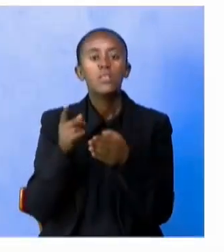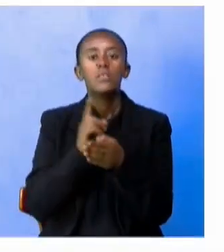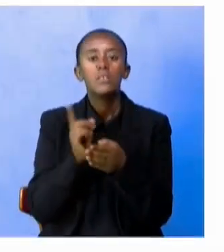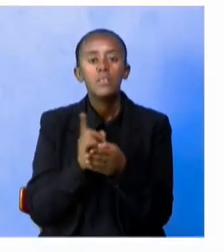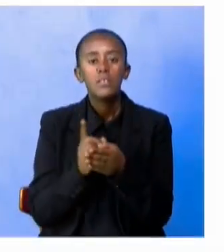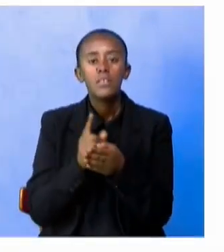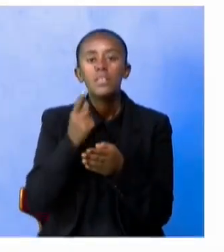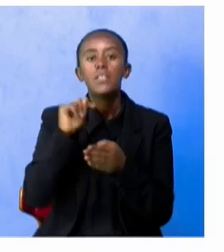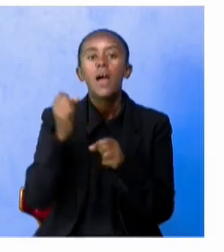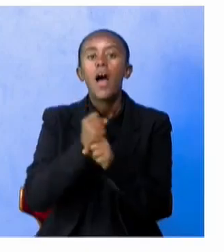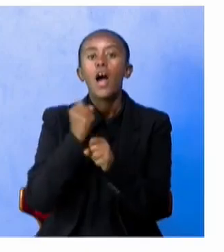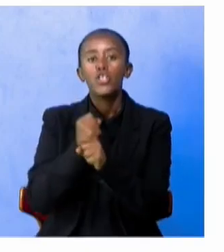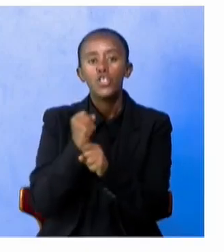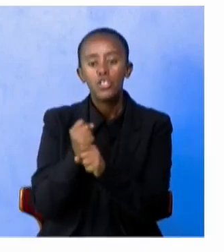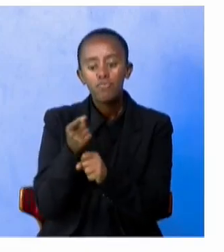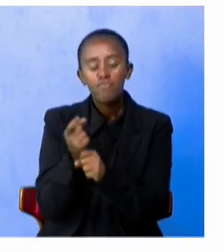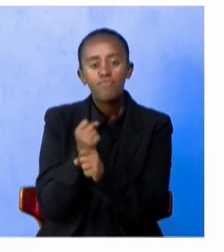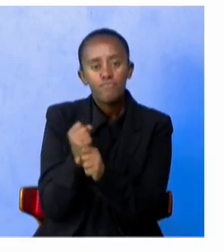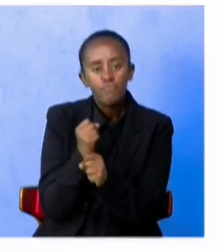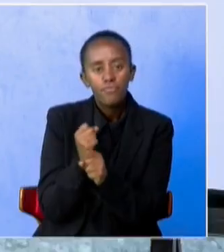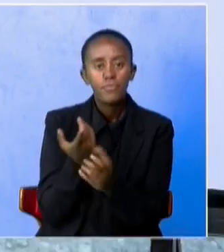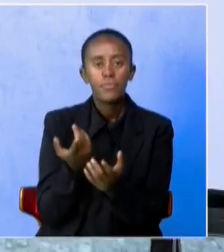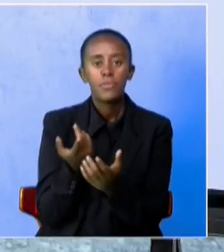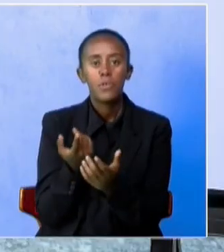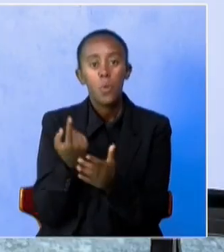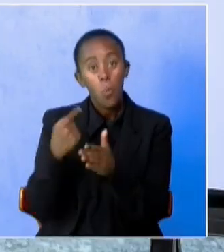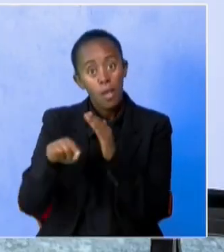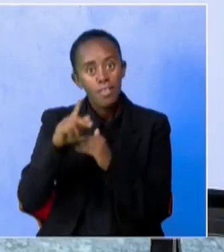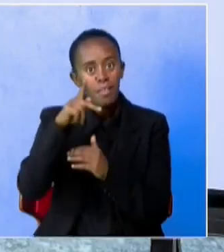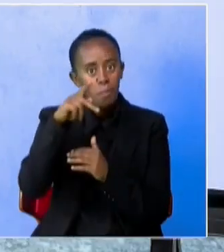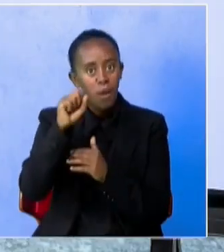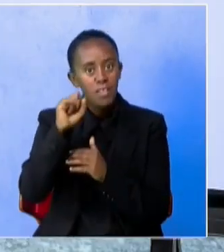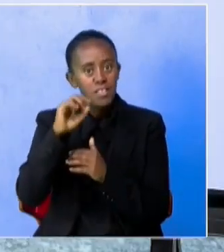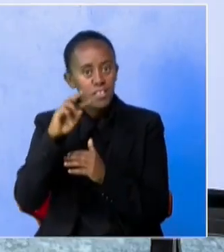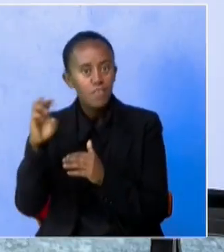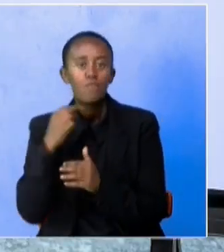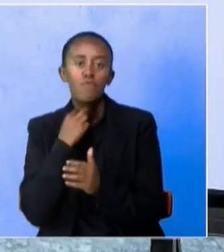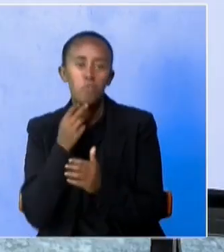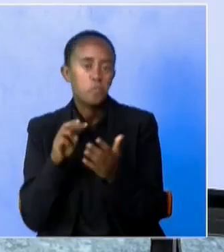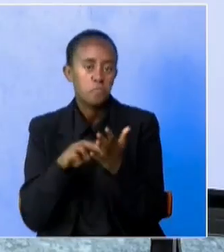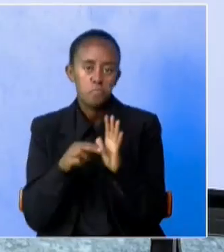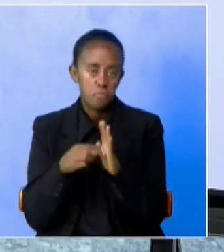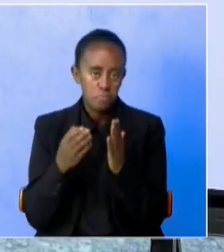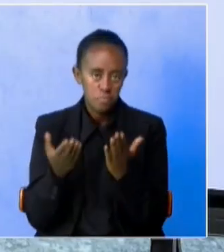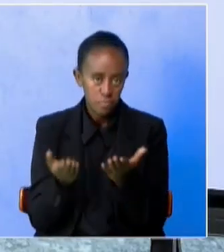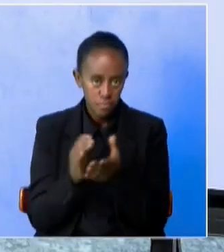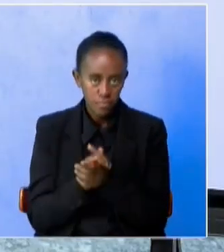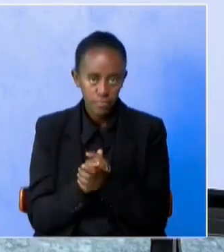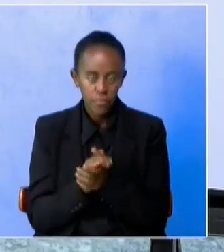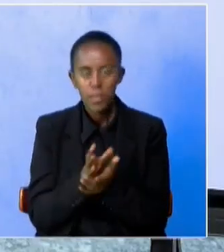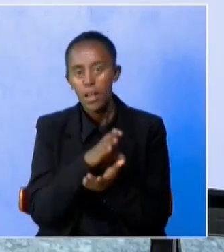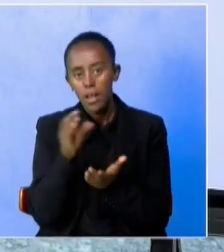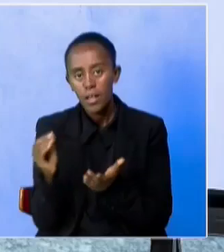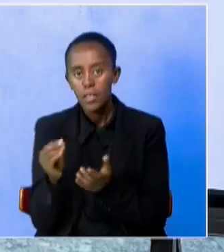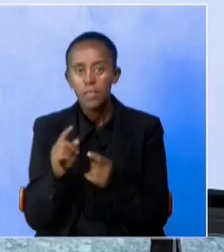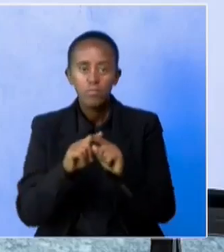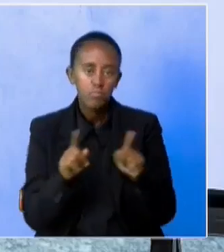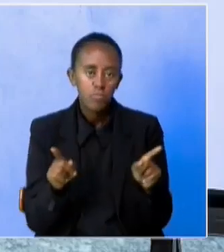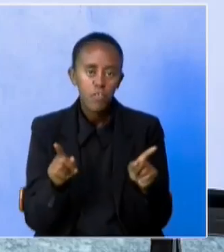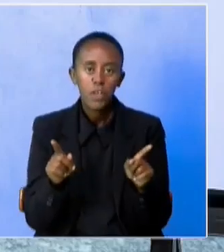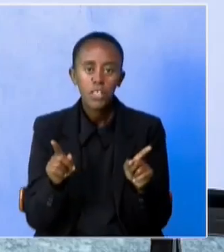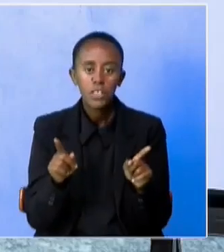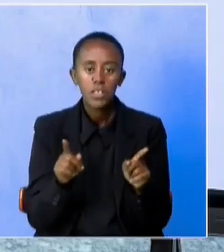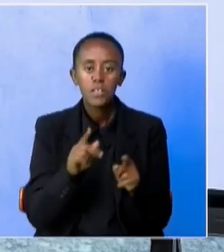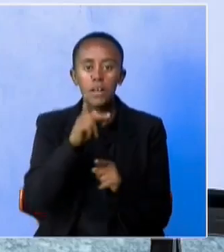is what passive voice is all about. And the way to differentiate a passive and an active